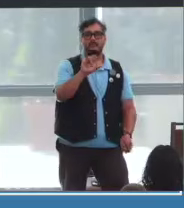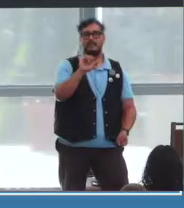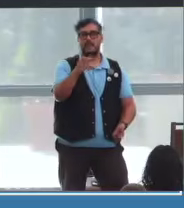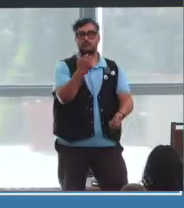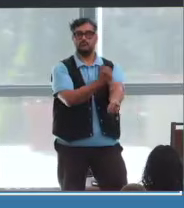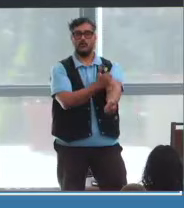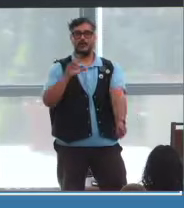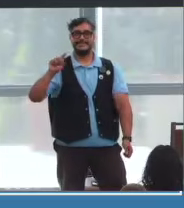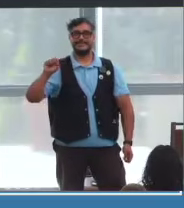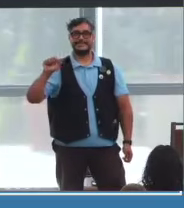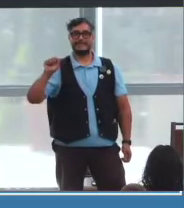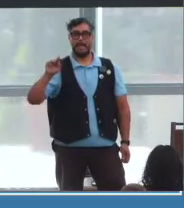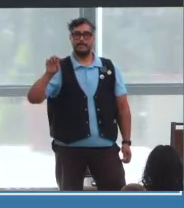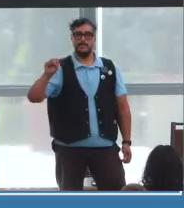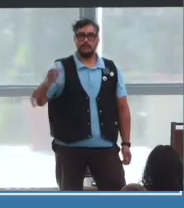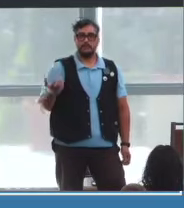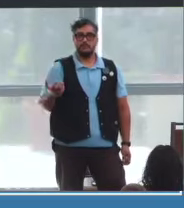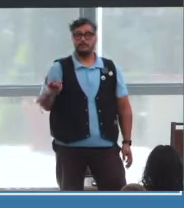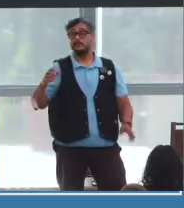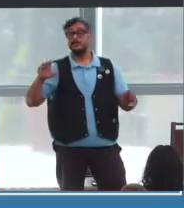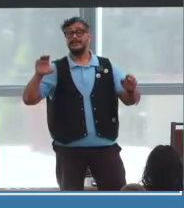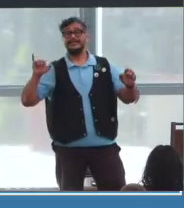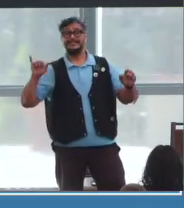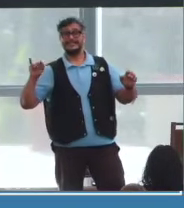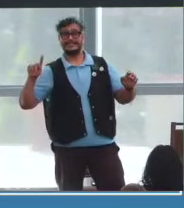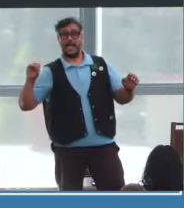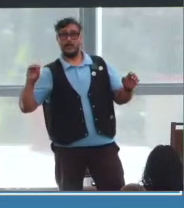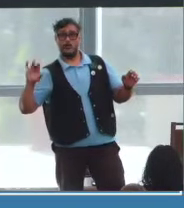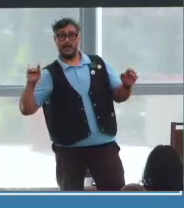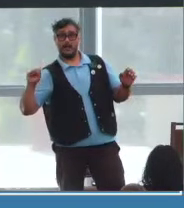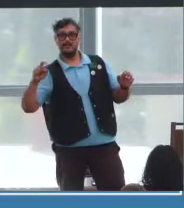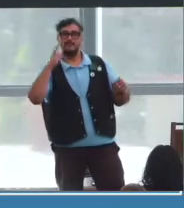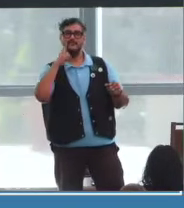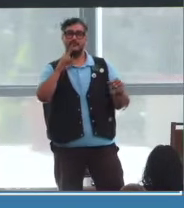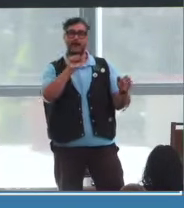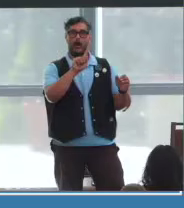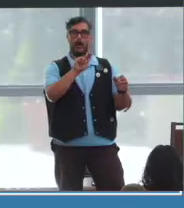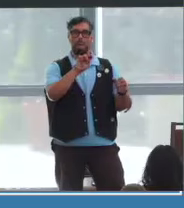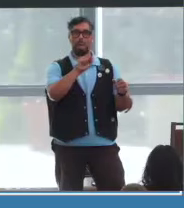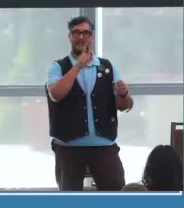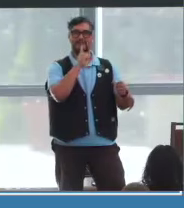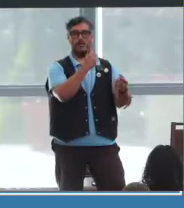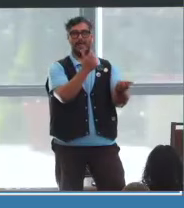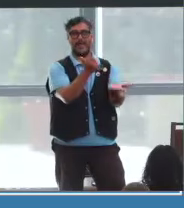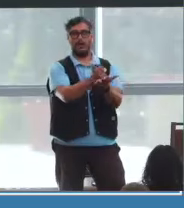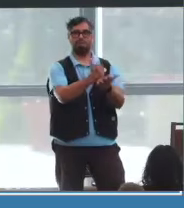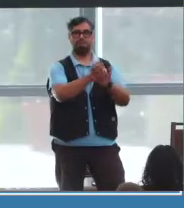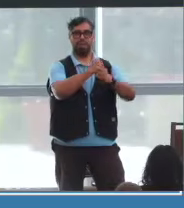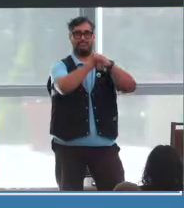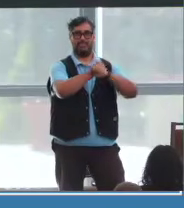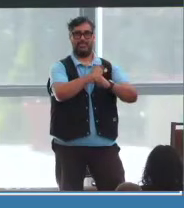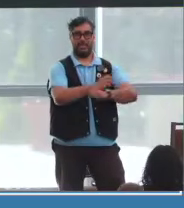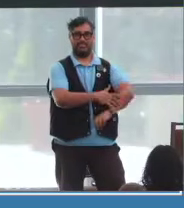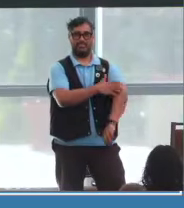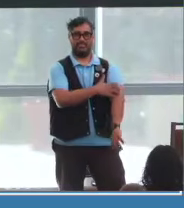called Tavneos, cytokines, which are used for rheumatoid arthritis that block a variety of